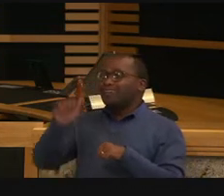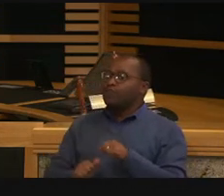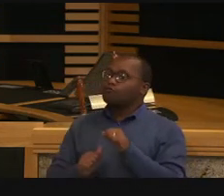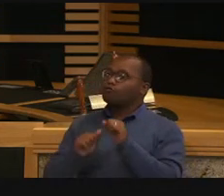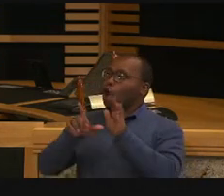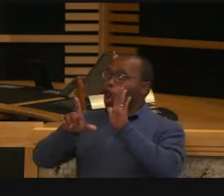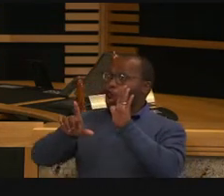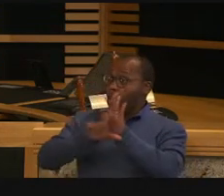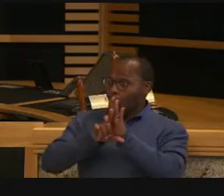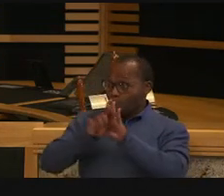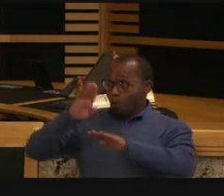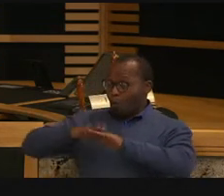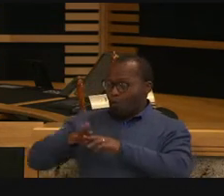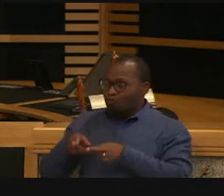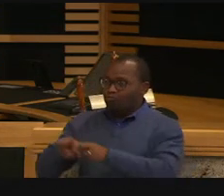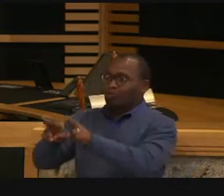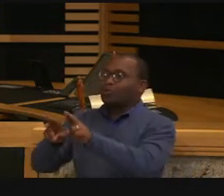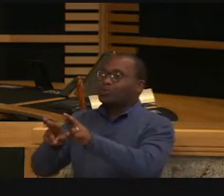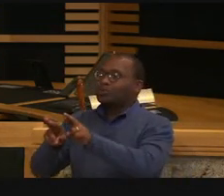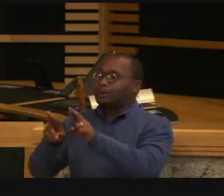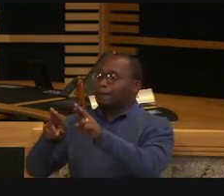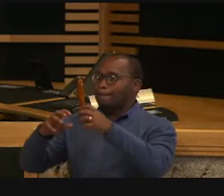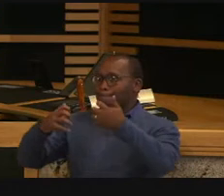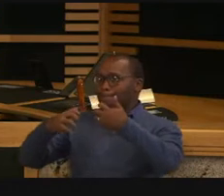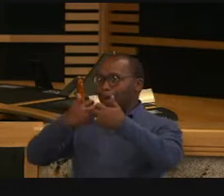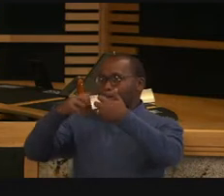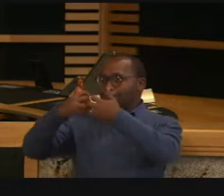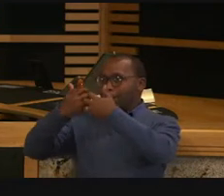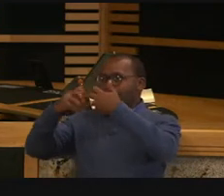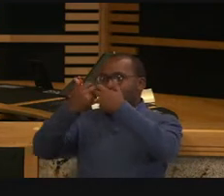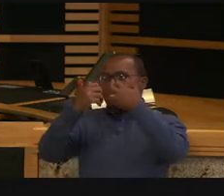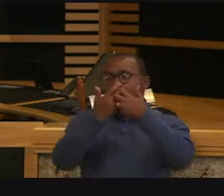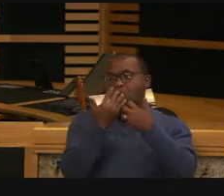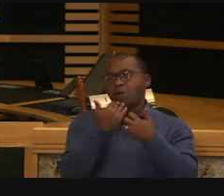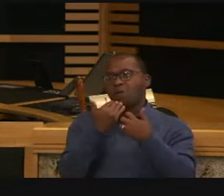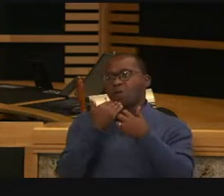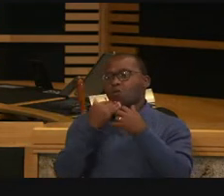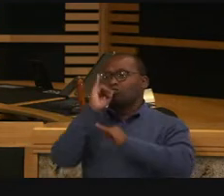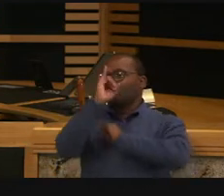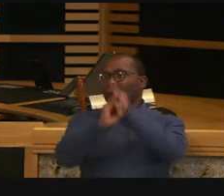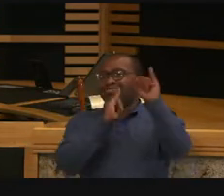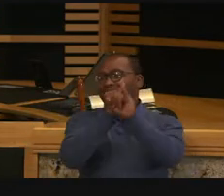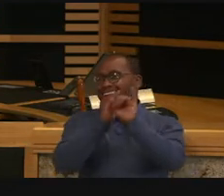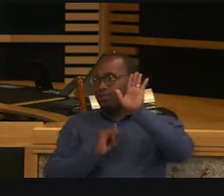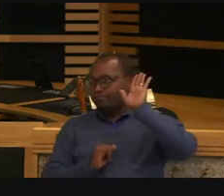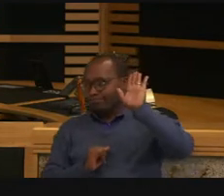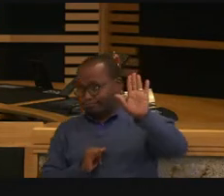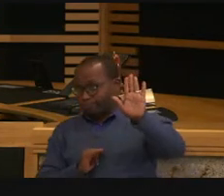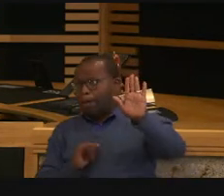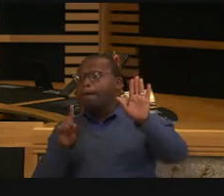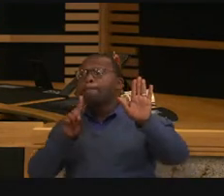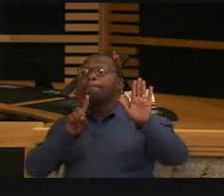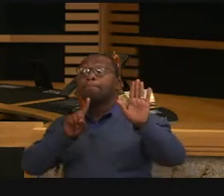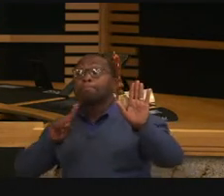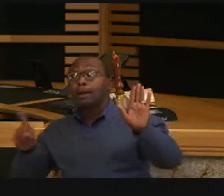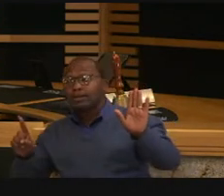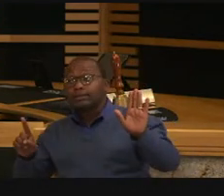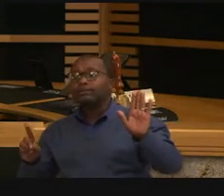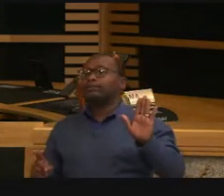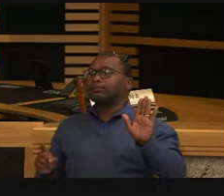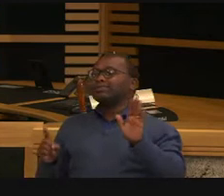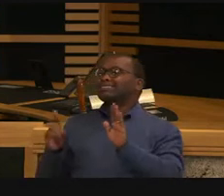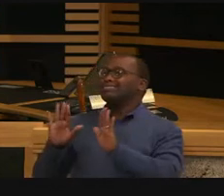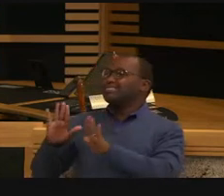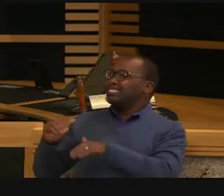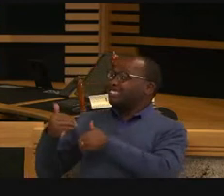deal with all the above risks factors, as I mentioned. Yet, road safety outcomes are far